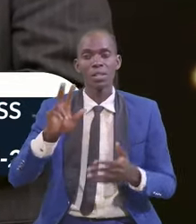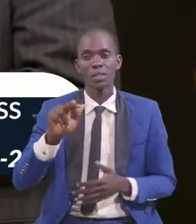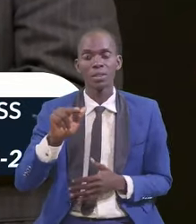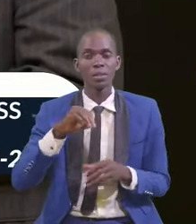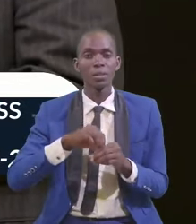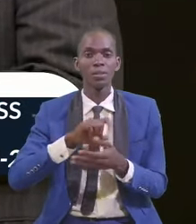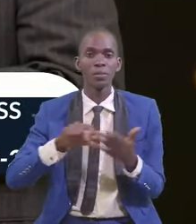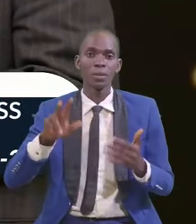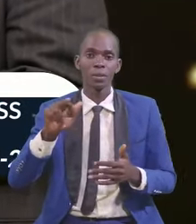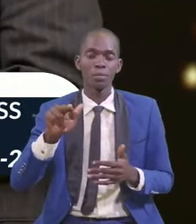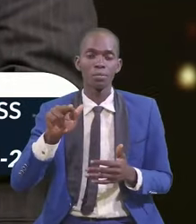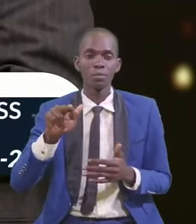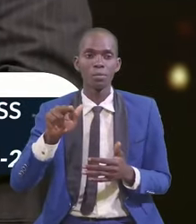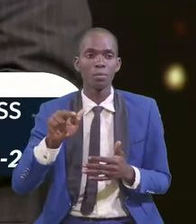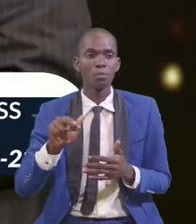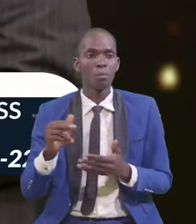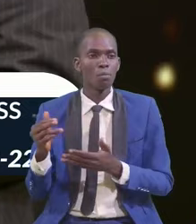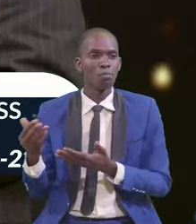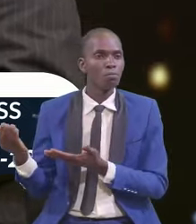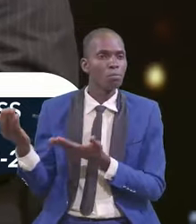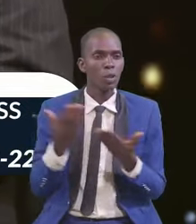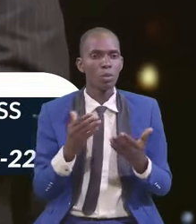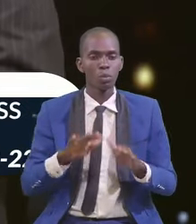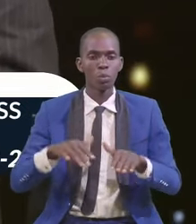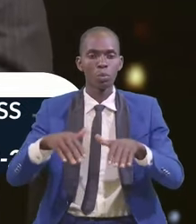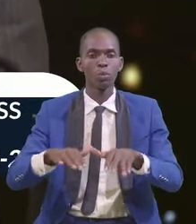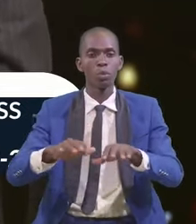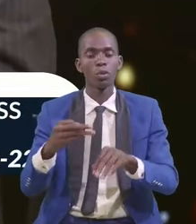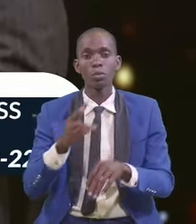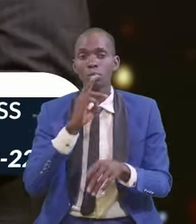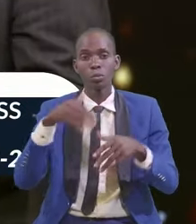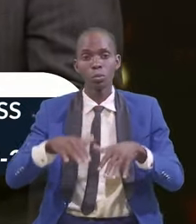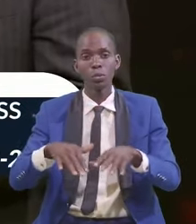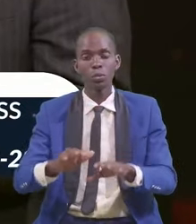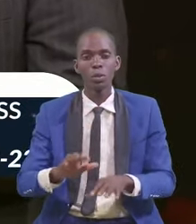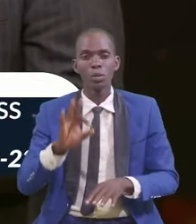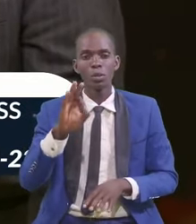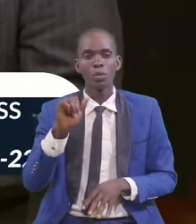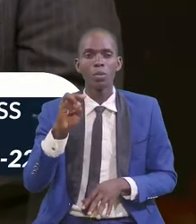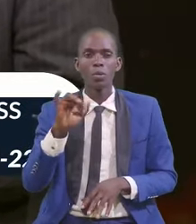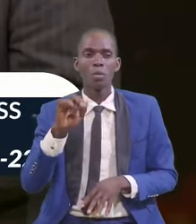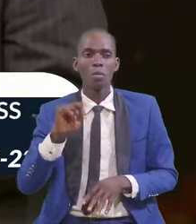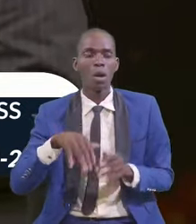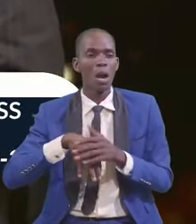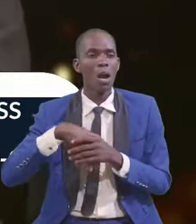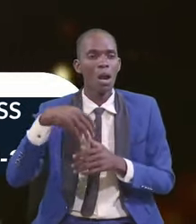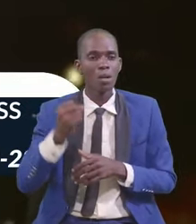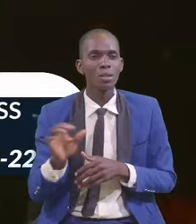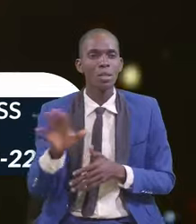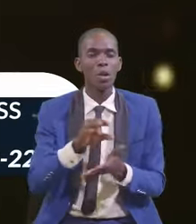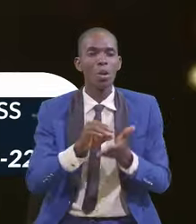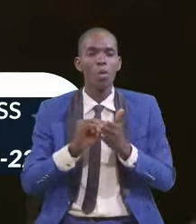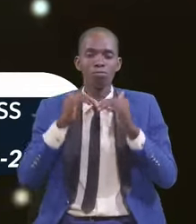verse 13 reaching waves of the sea forming out their